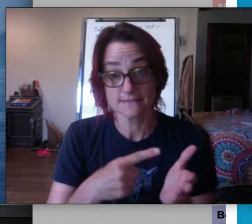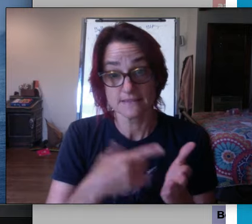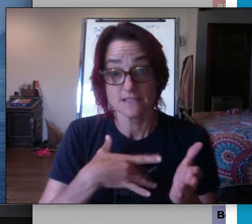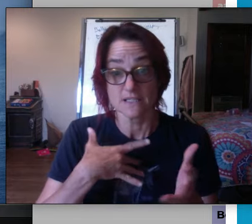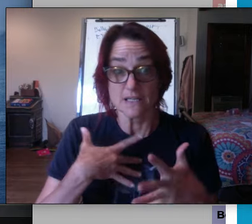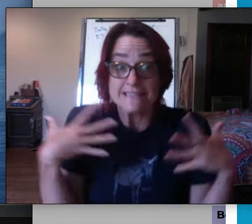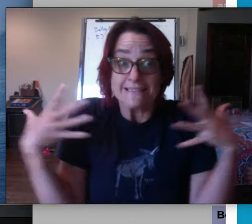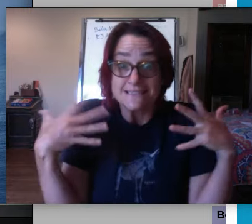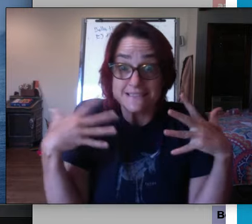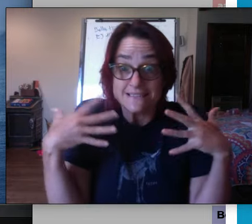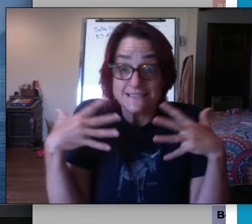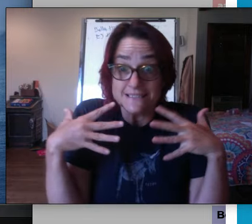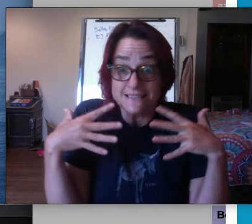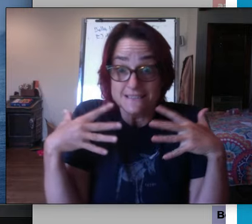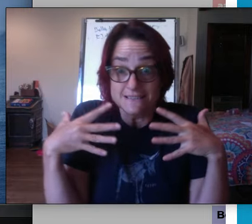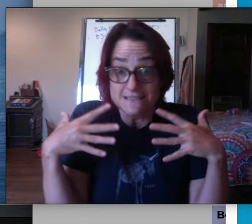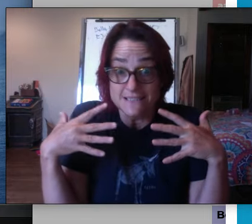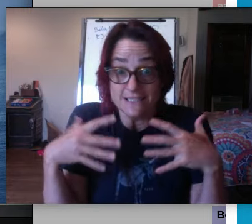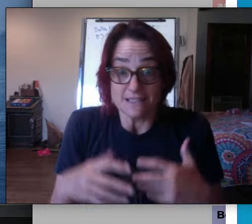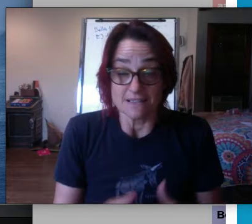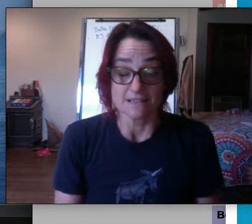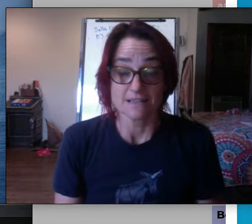Sometimes I feel very scared.